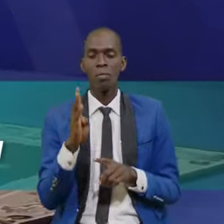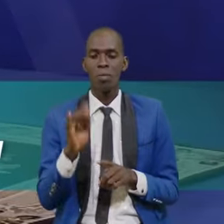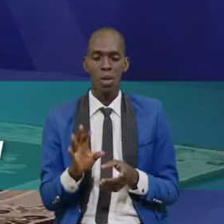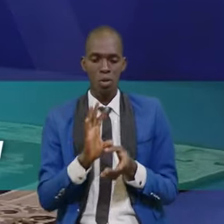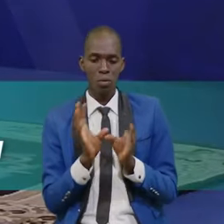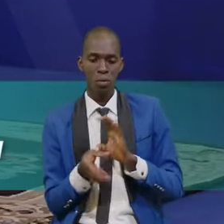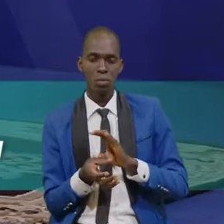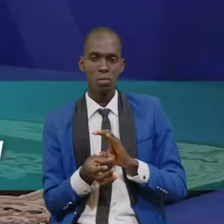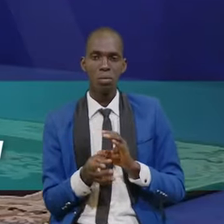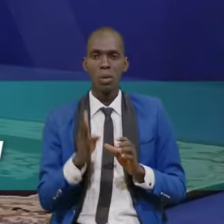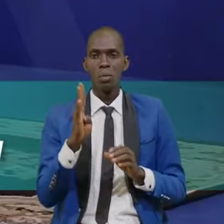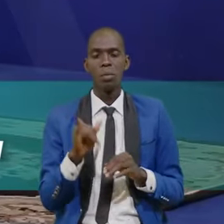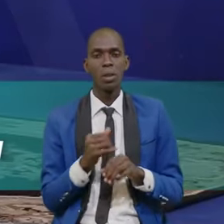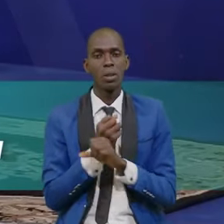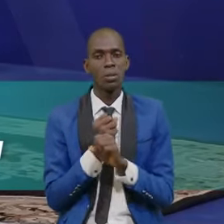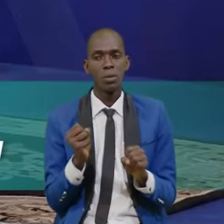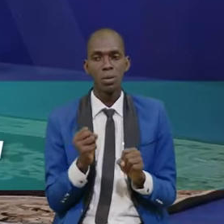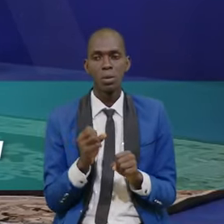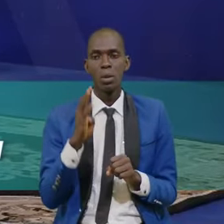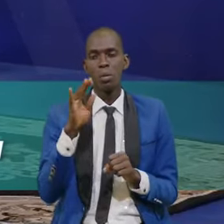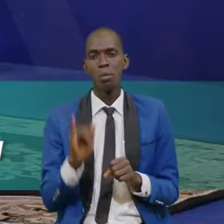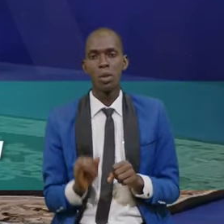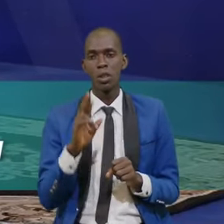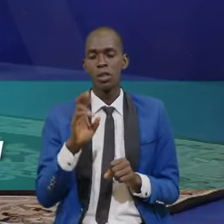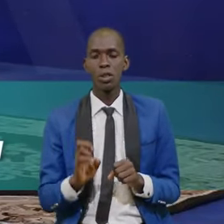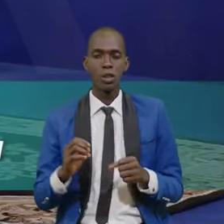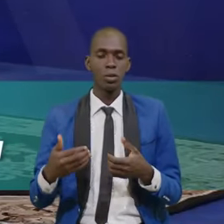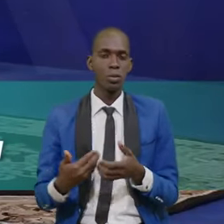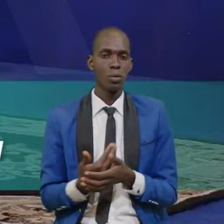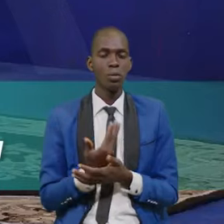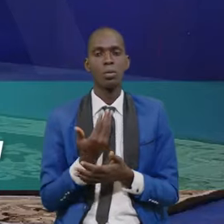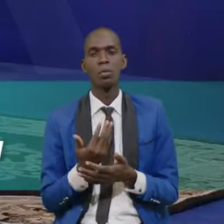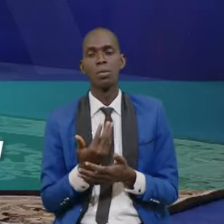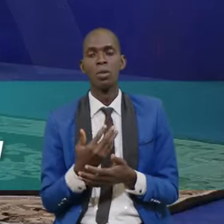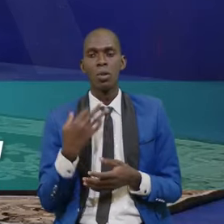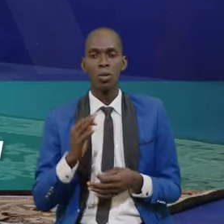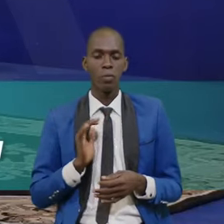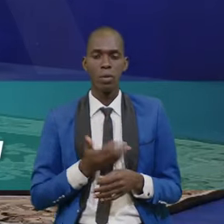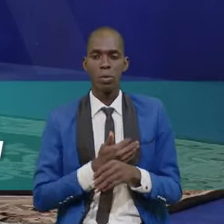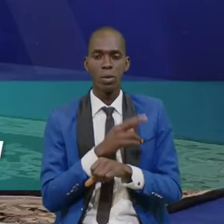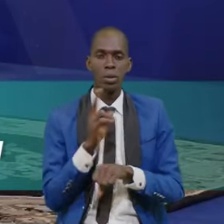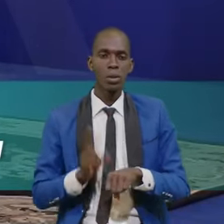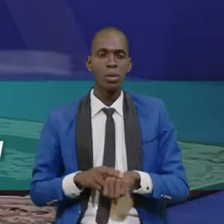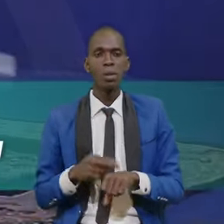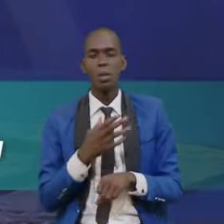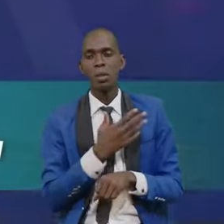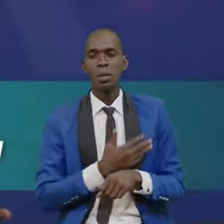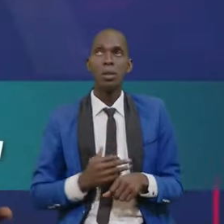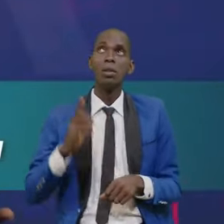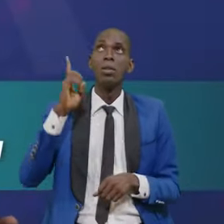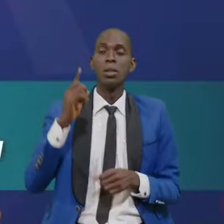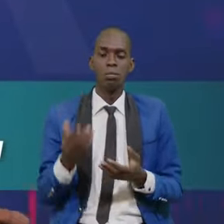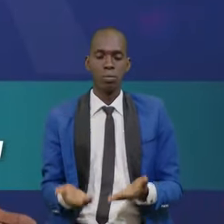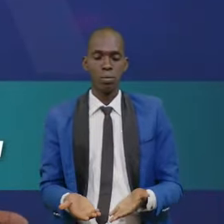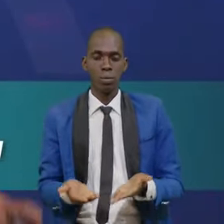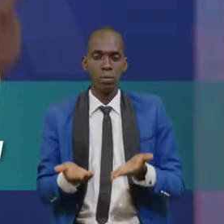salvation, by regeneration, by the renewal of our very nature, and it lifts us up